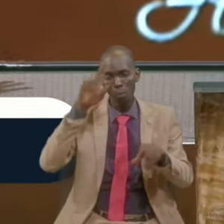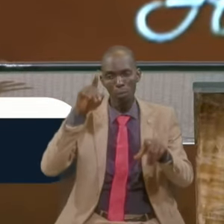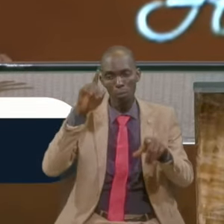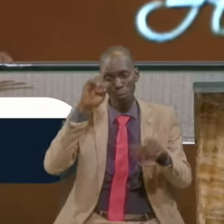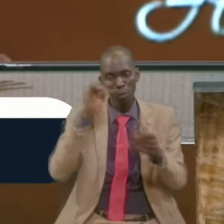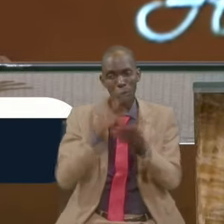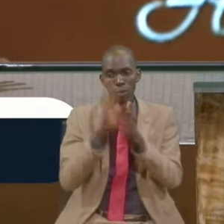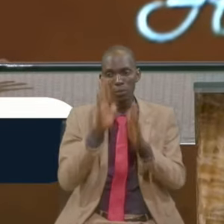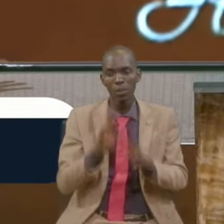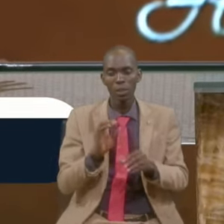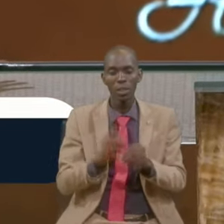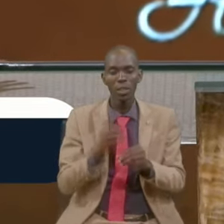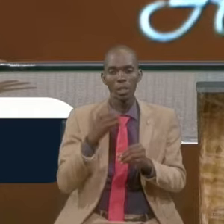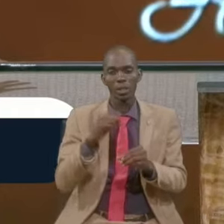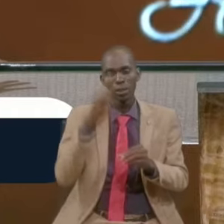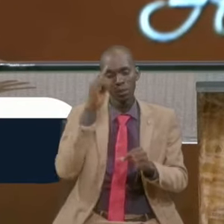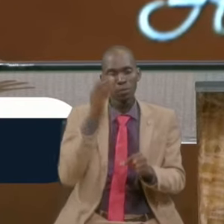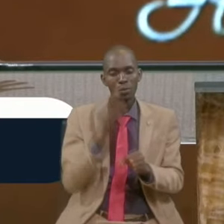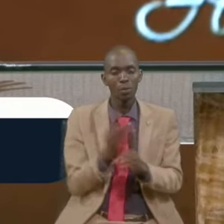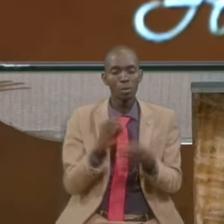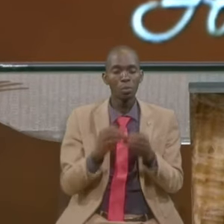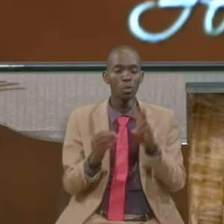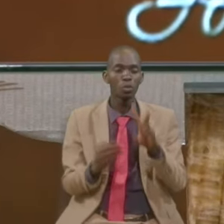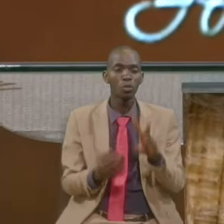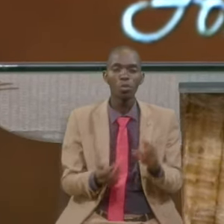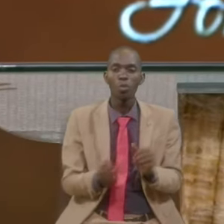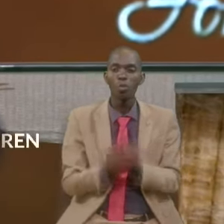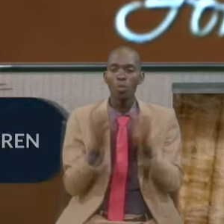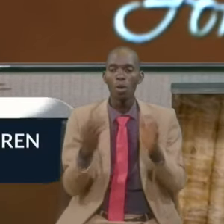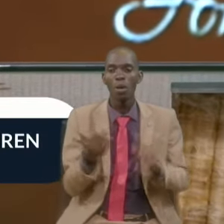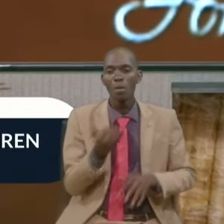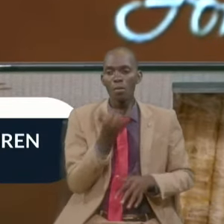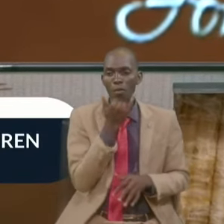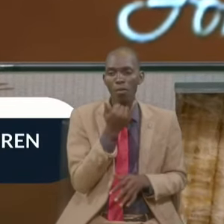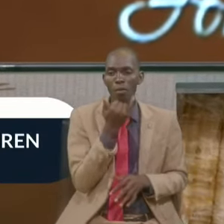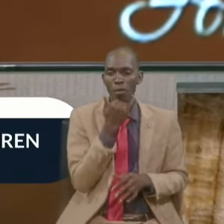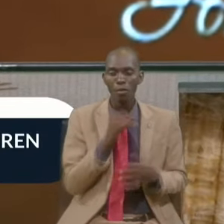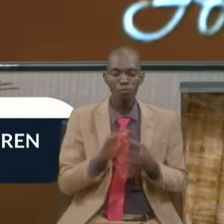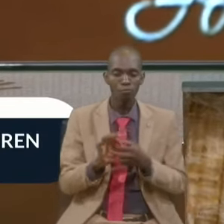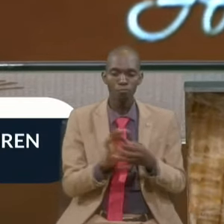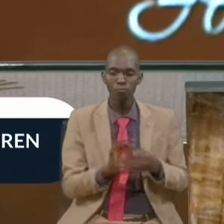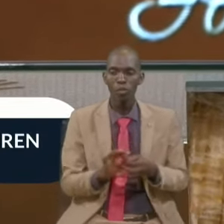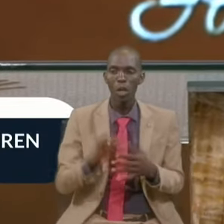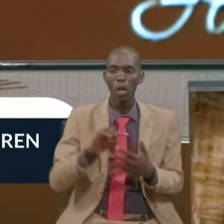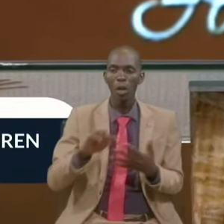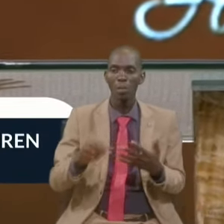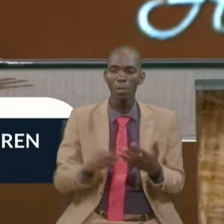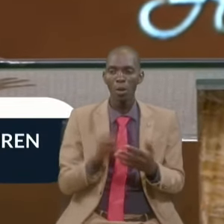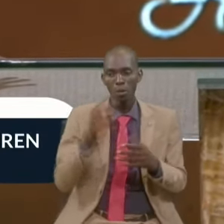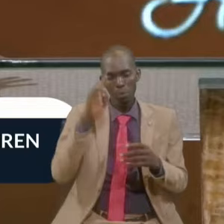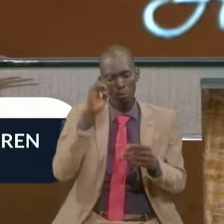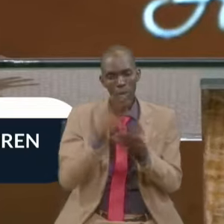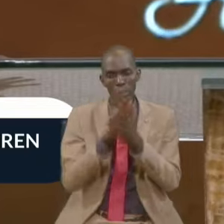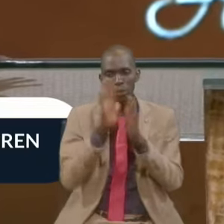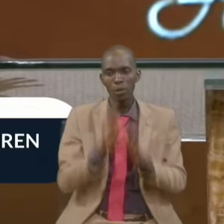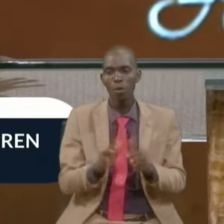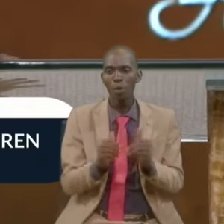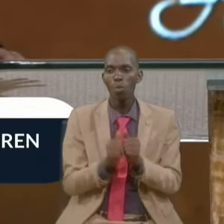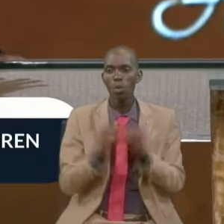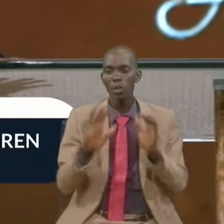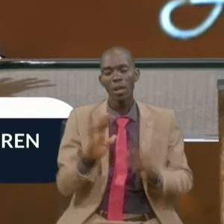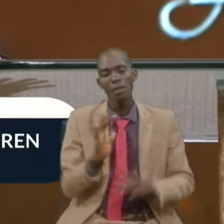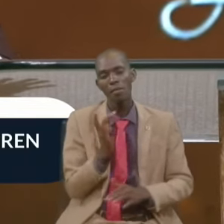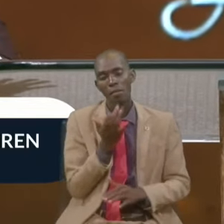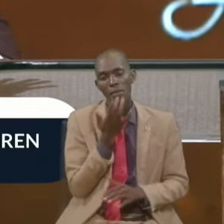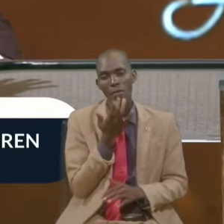two, faultless fellowship among brethren without